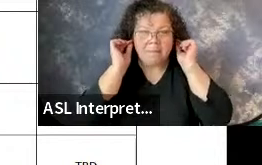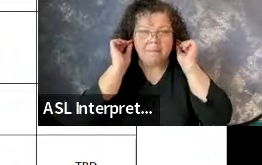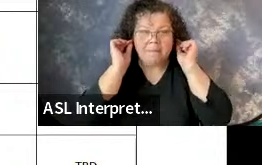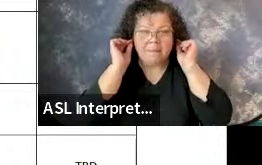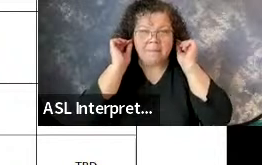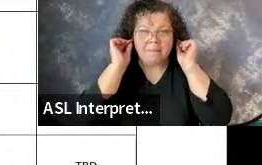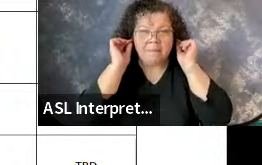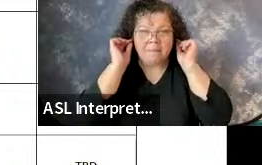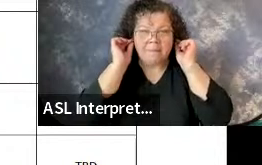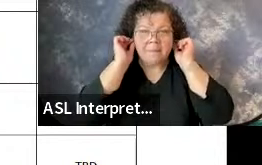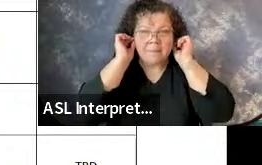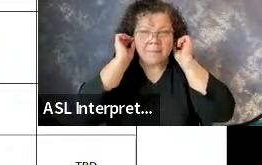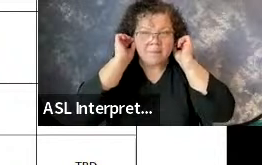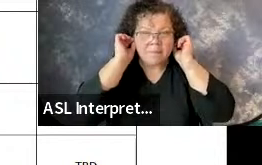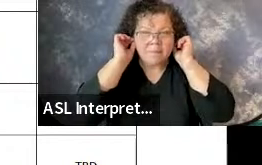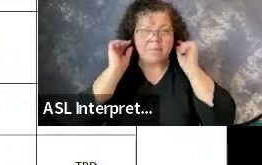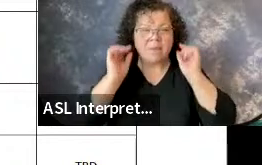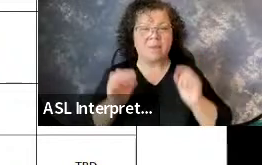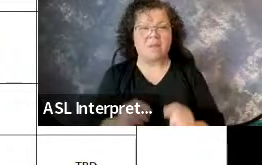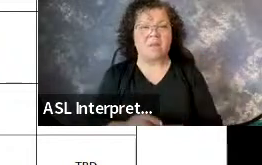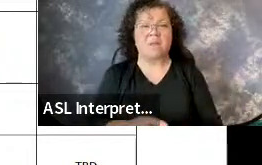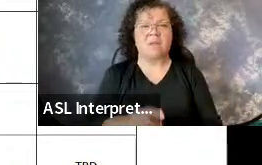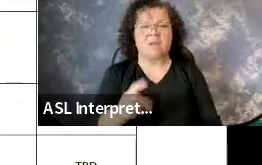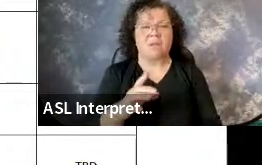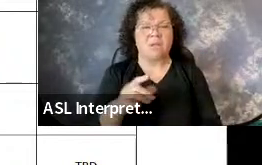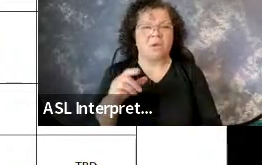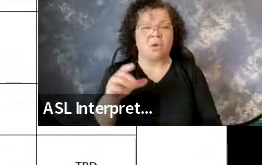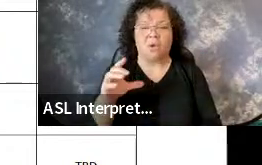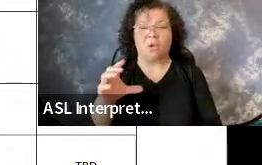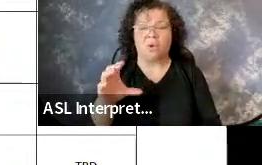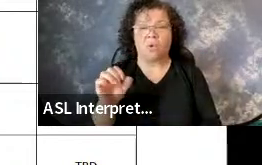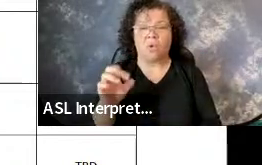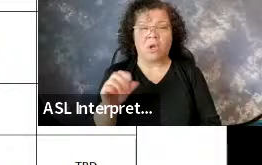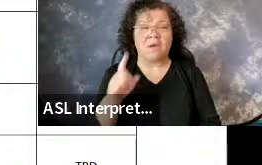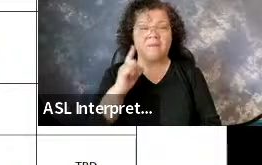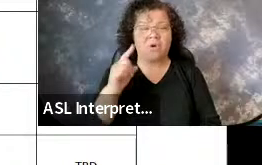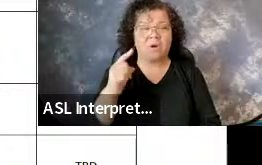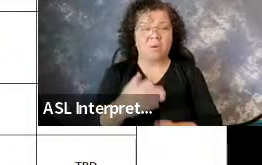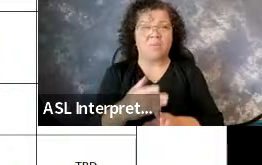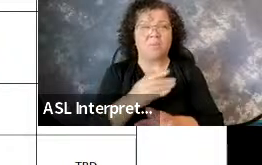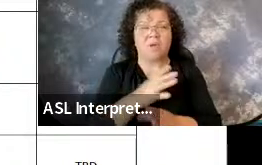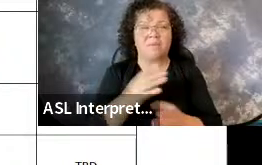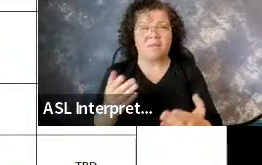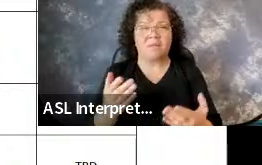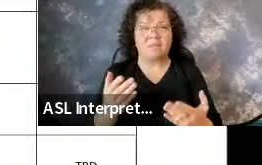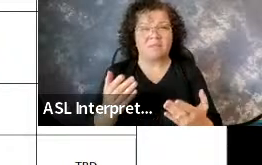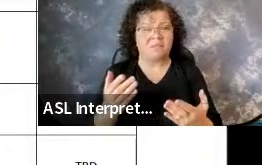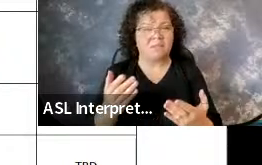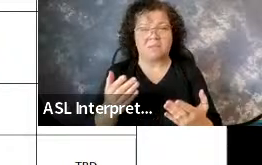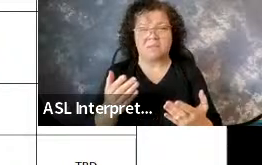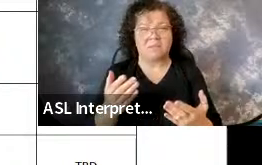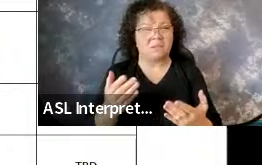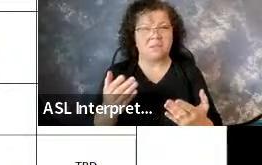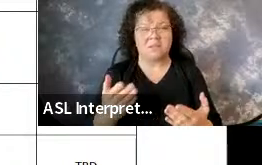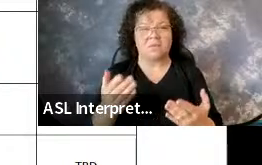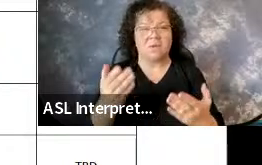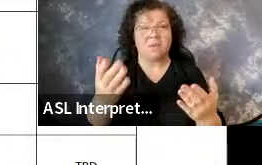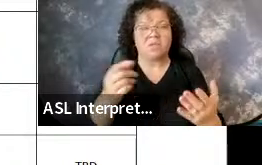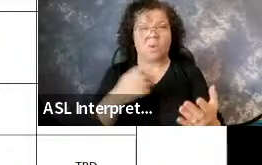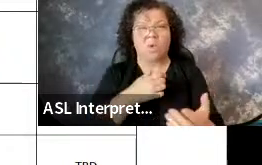Thank you. Corky. I guess for Priya's recommendation on MA 11, I'd love to see the wording on